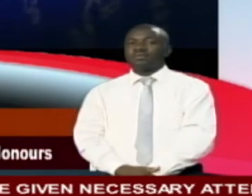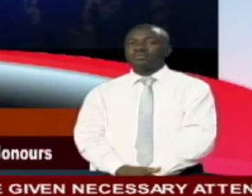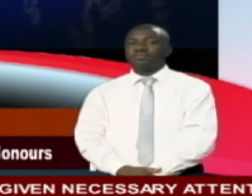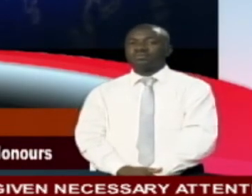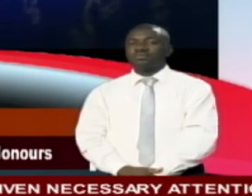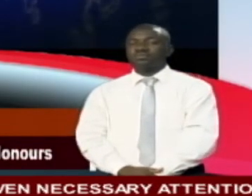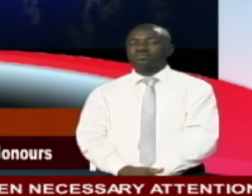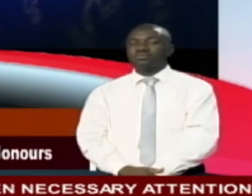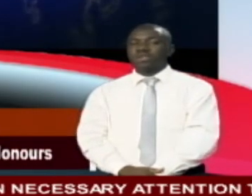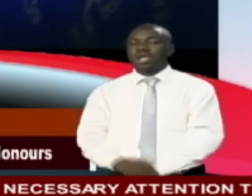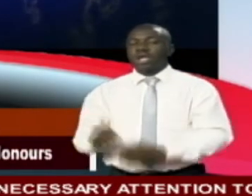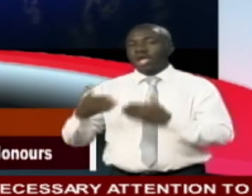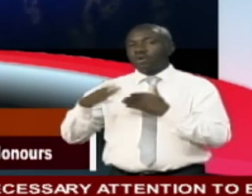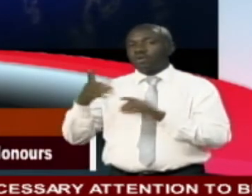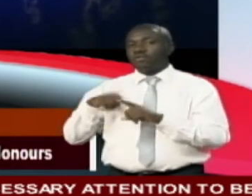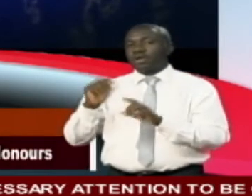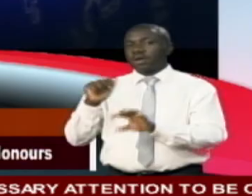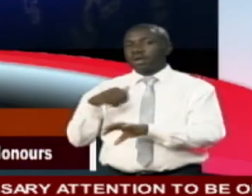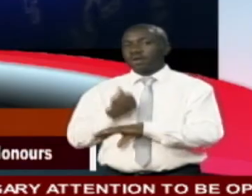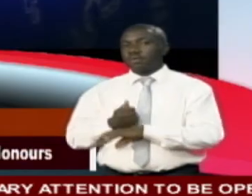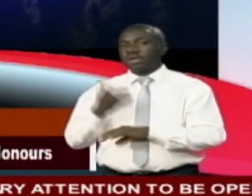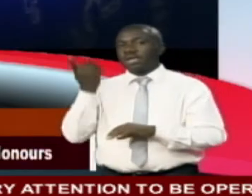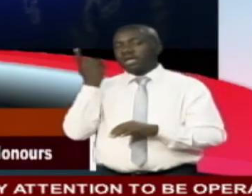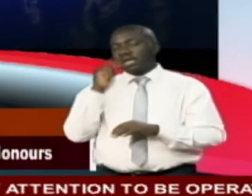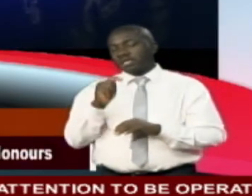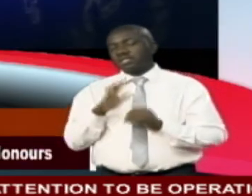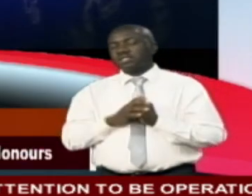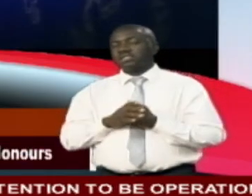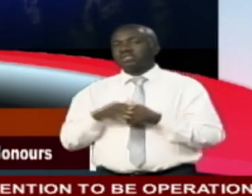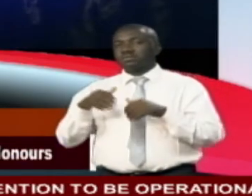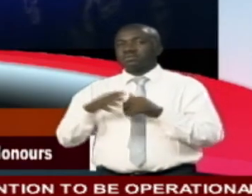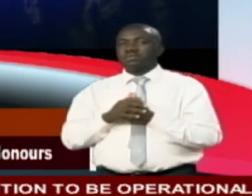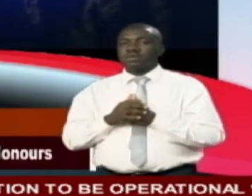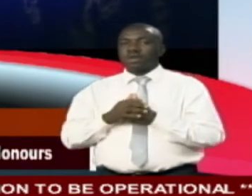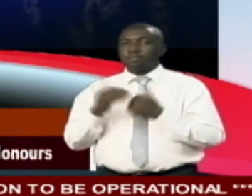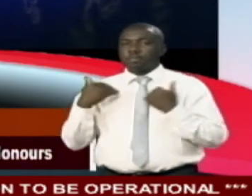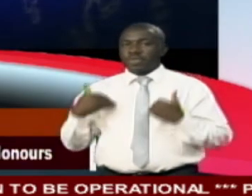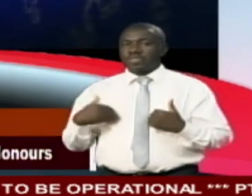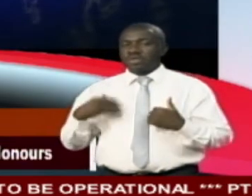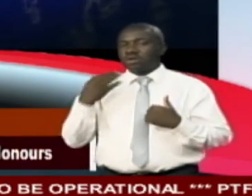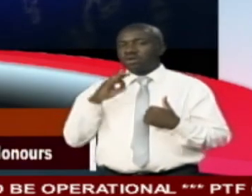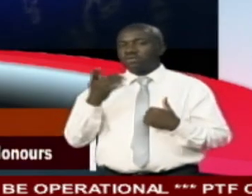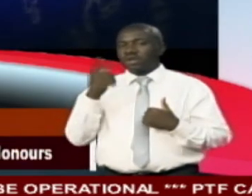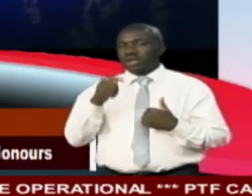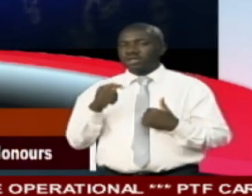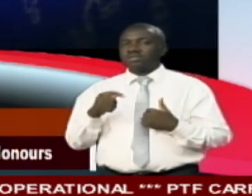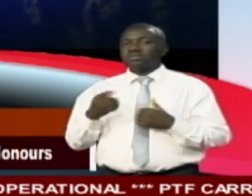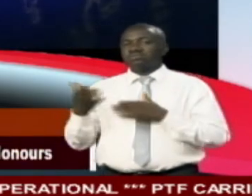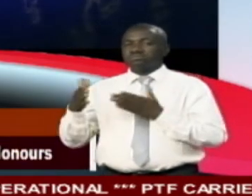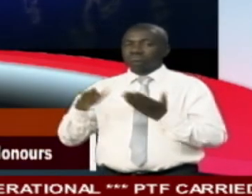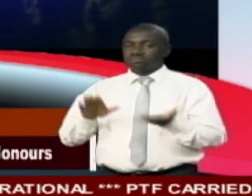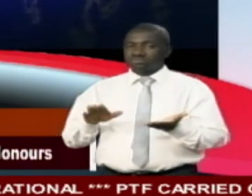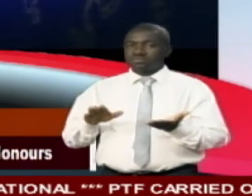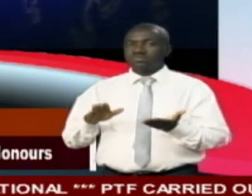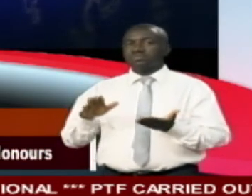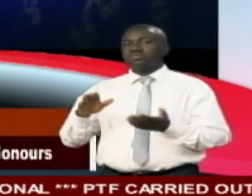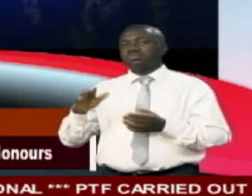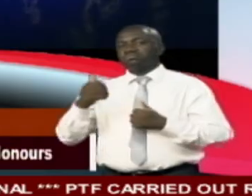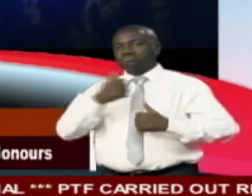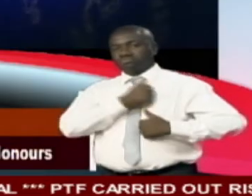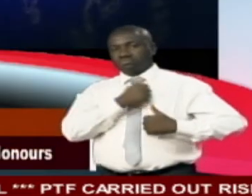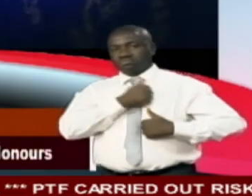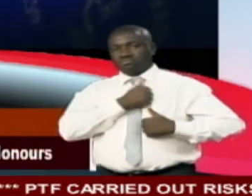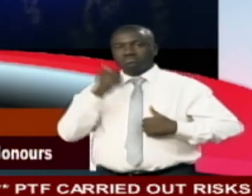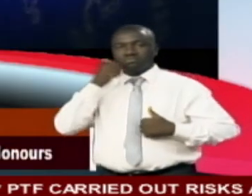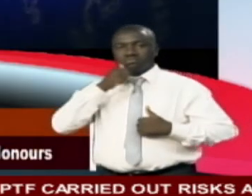Away from appointments, the remains of combat helicopter pilot Flying Officer Tolulokwe have been laid to rest with full military honors